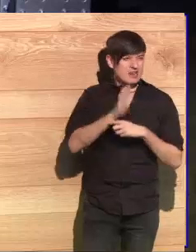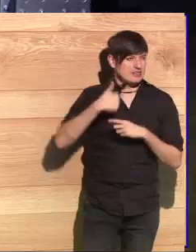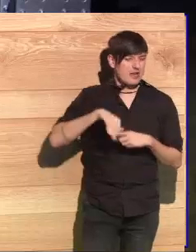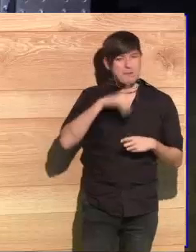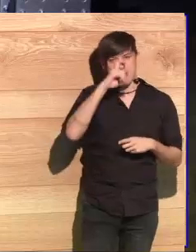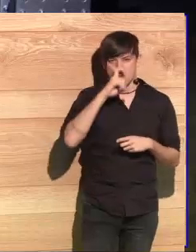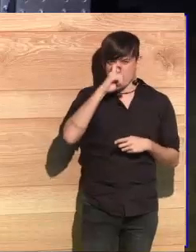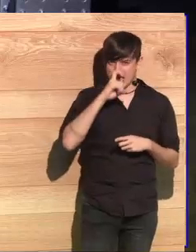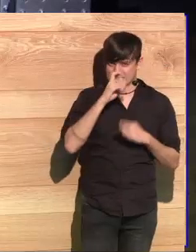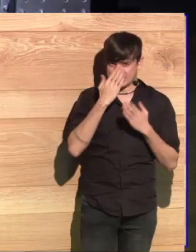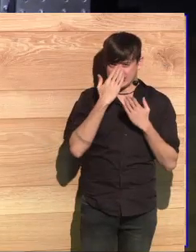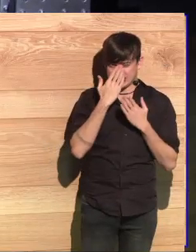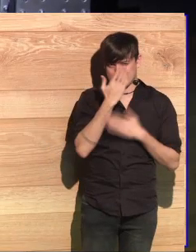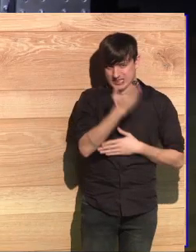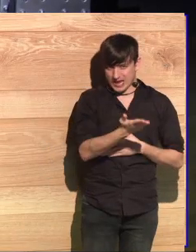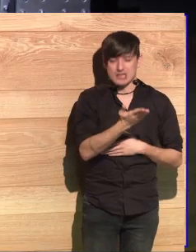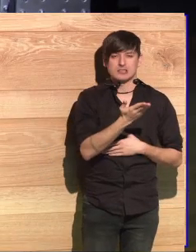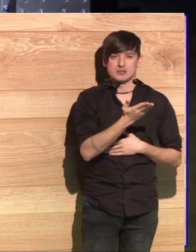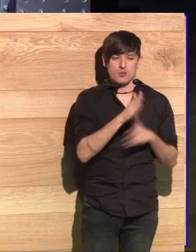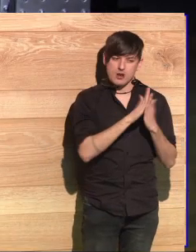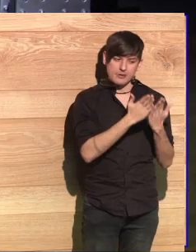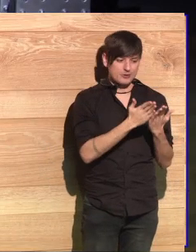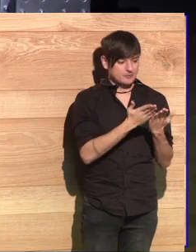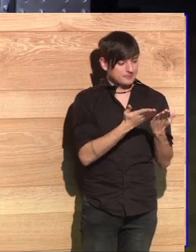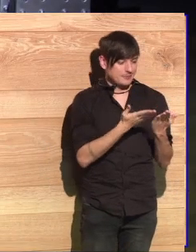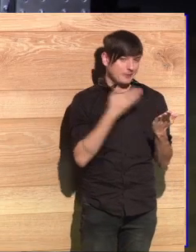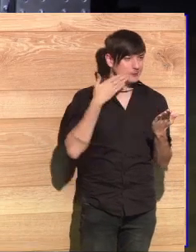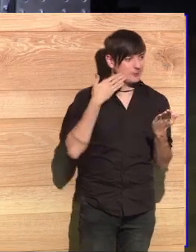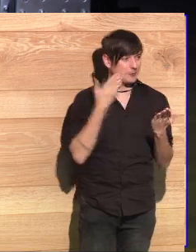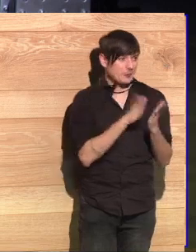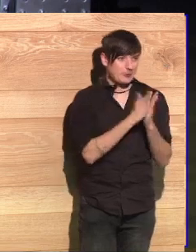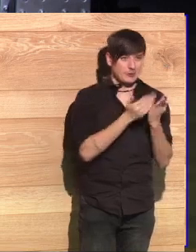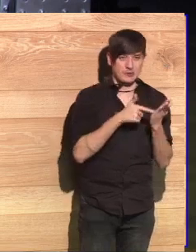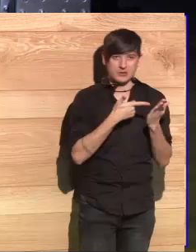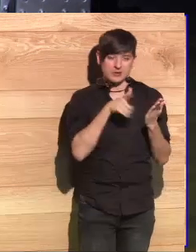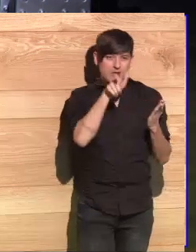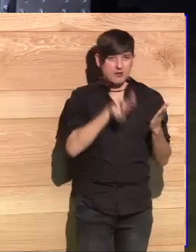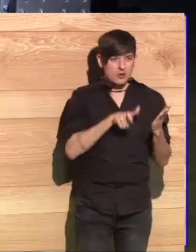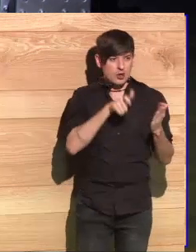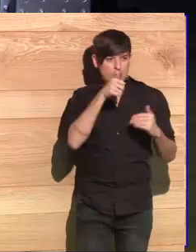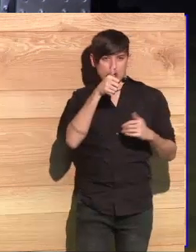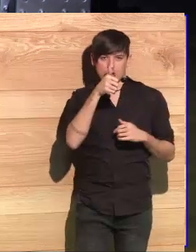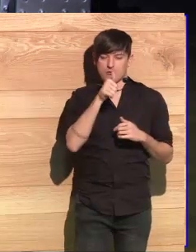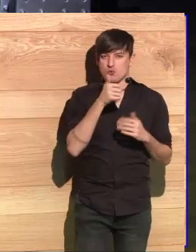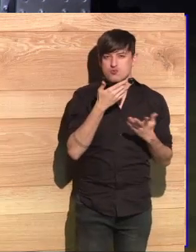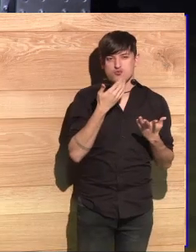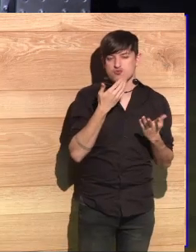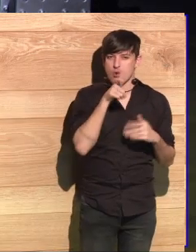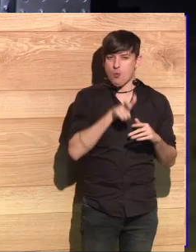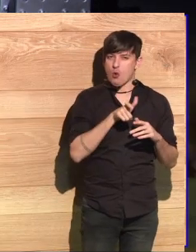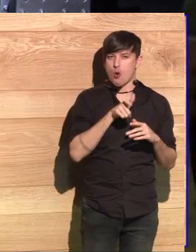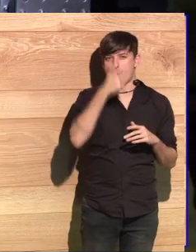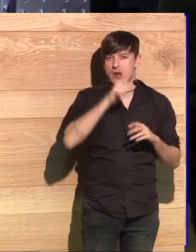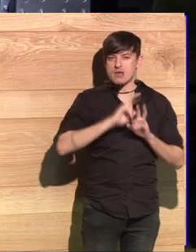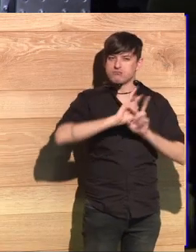Marcel has already been talking about this book. They're very sincere memoirs. It's a very tender book because it's the story of a